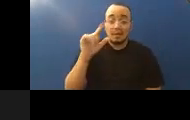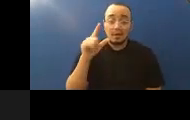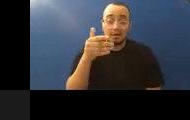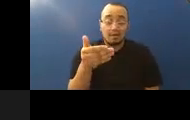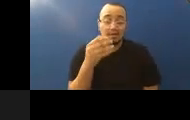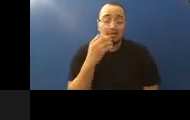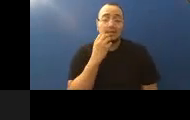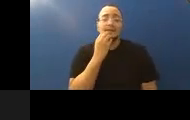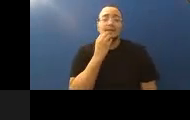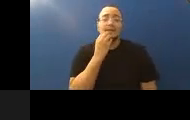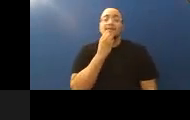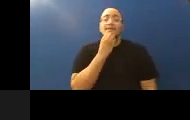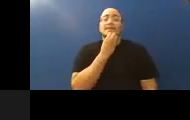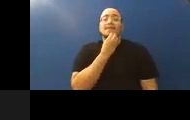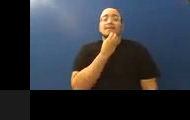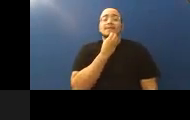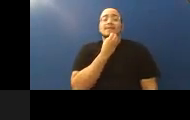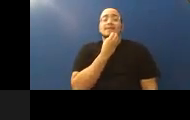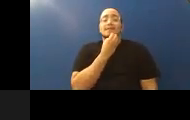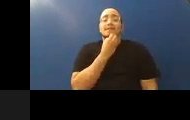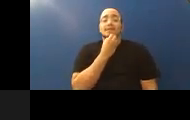I was struggling to unmute myself. Yeah.